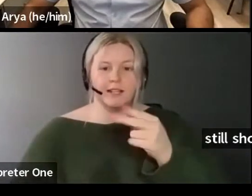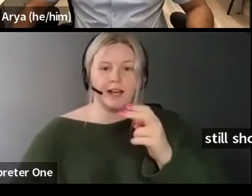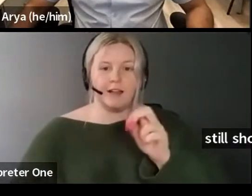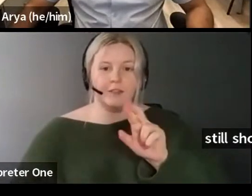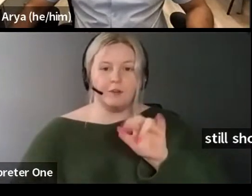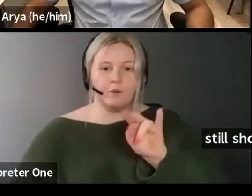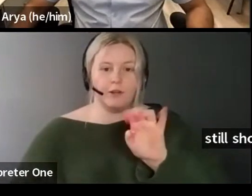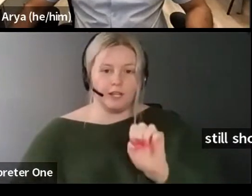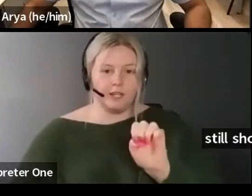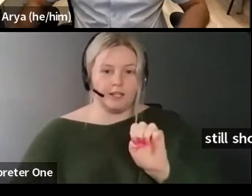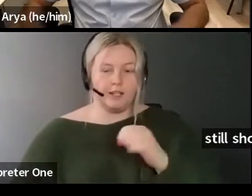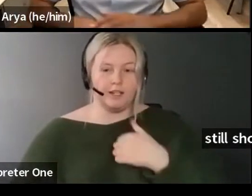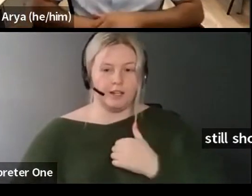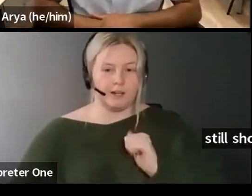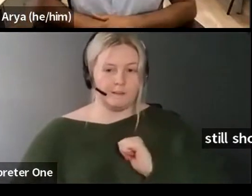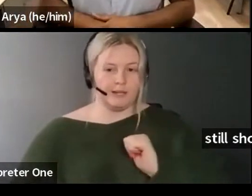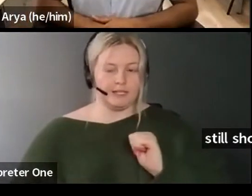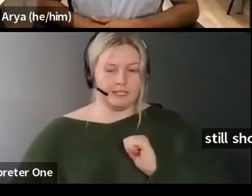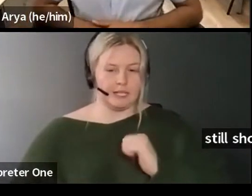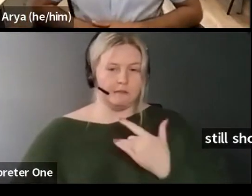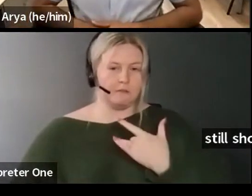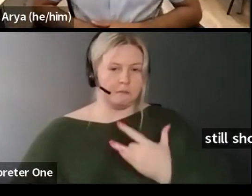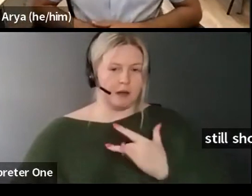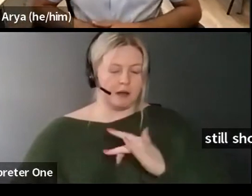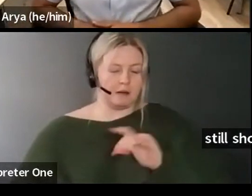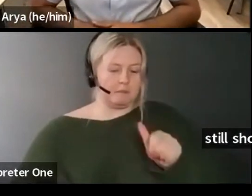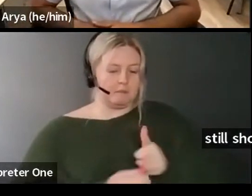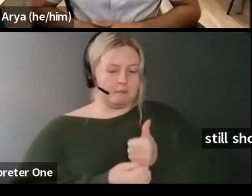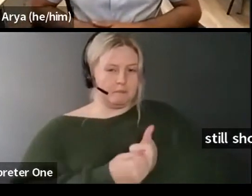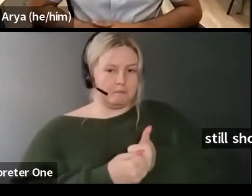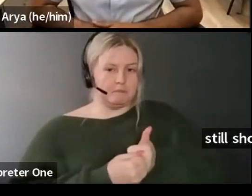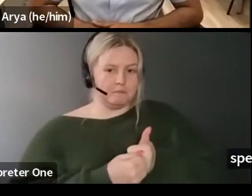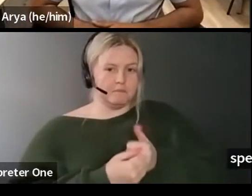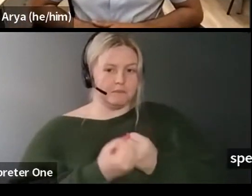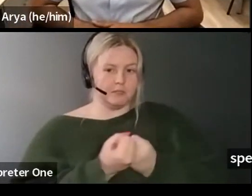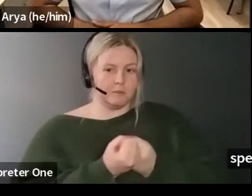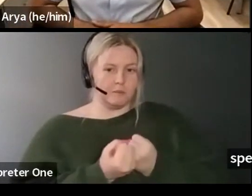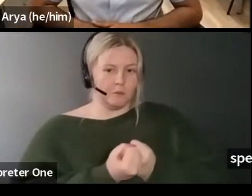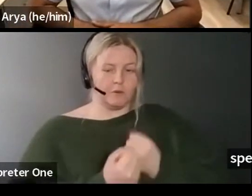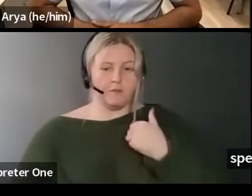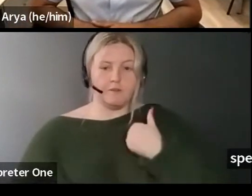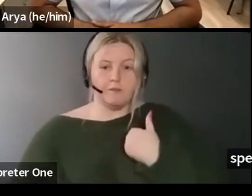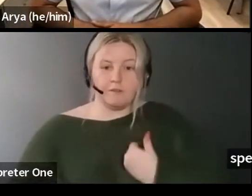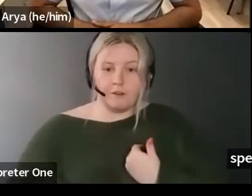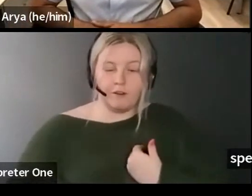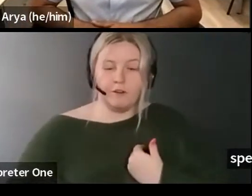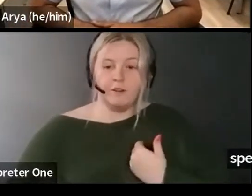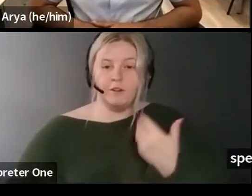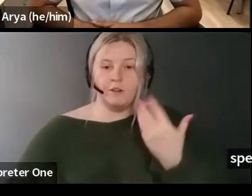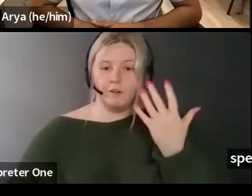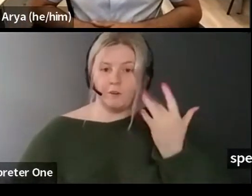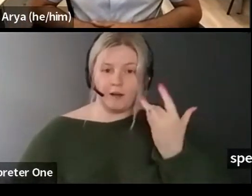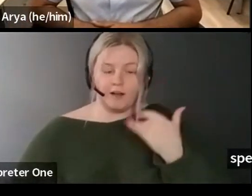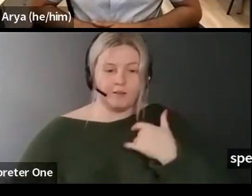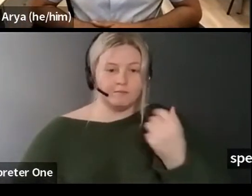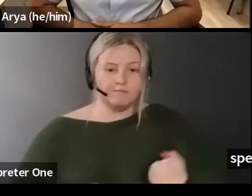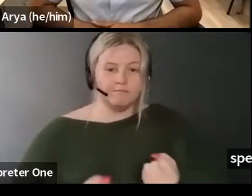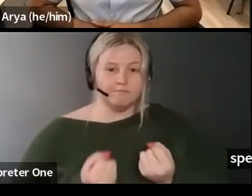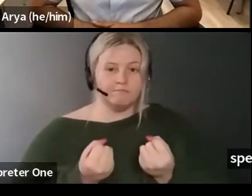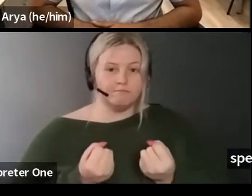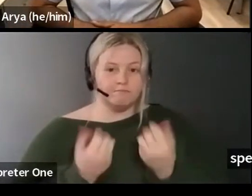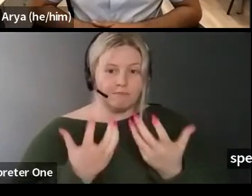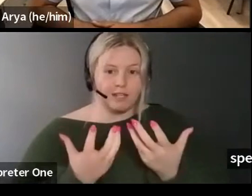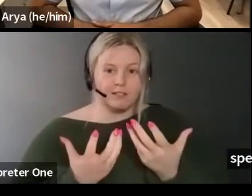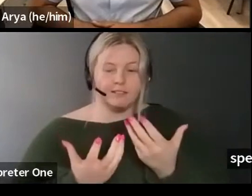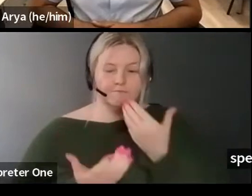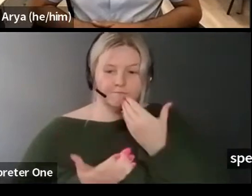be mostly in the background today because we have an amazing and very